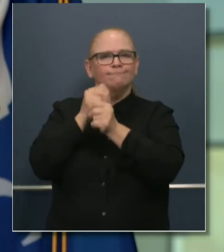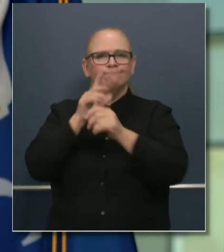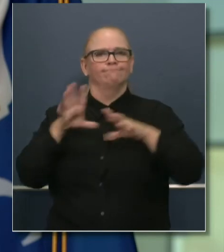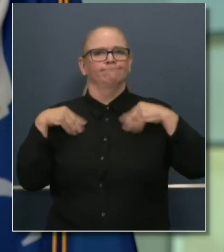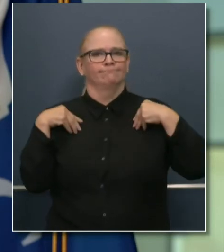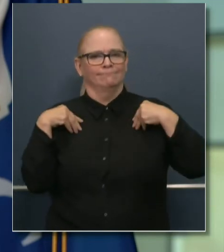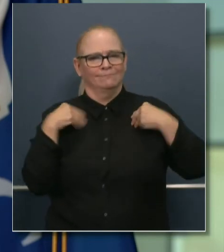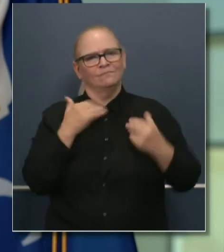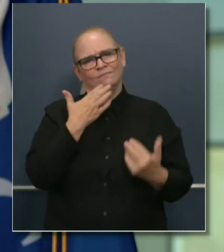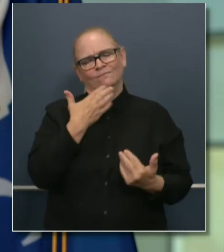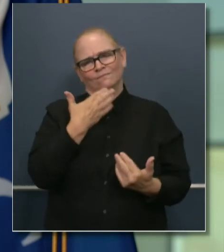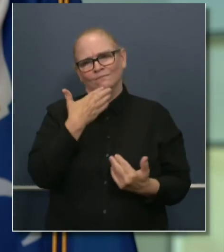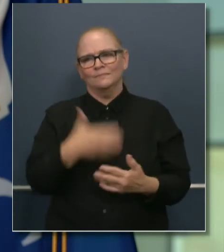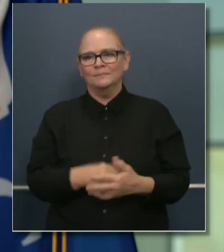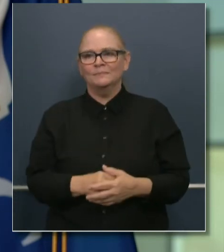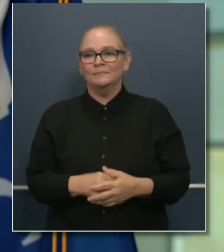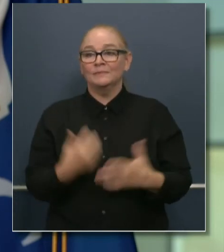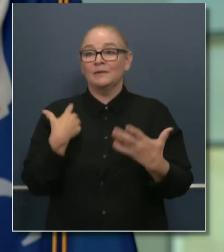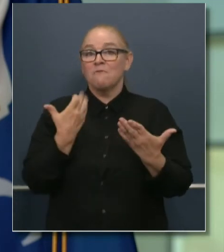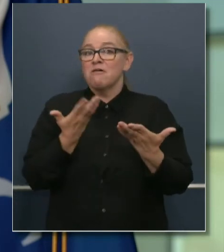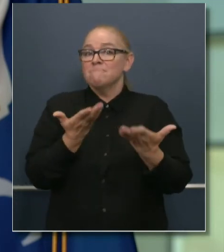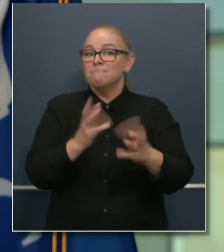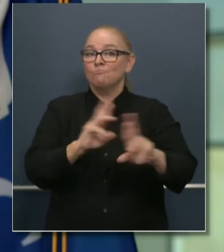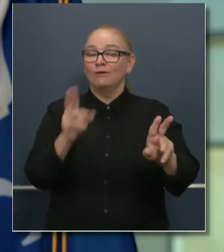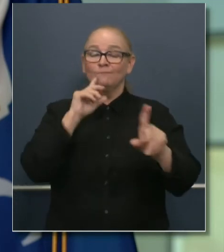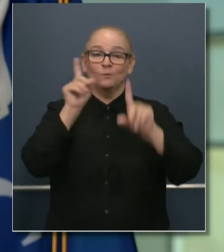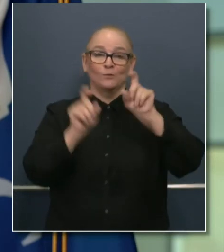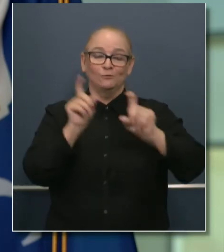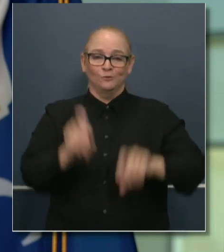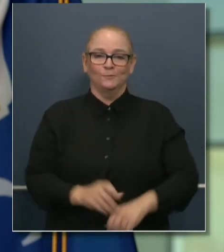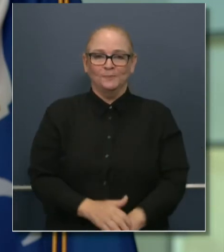we're happy to answer any questions. Katie Orr, KQED.